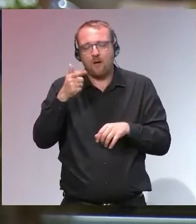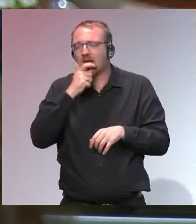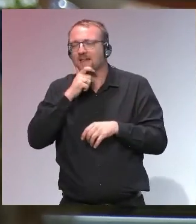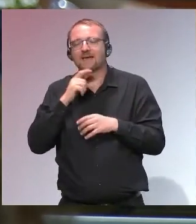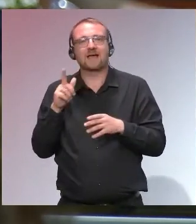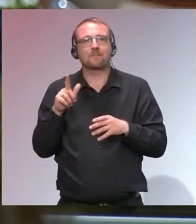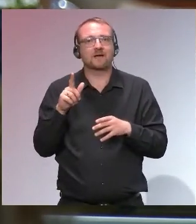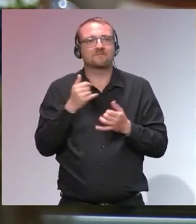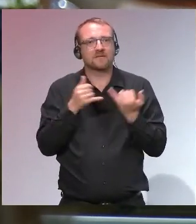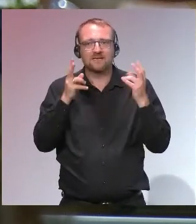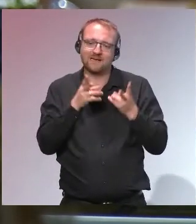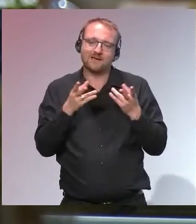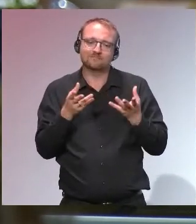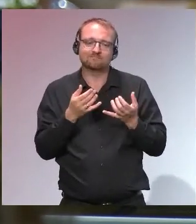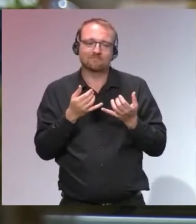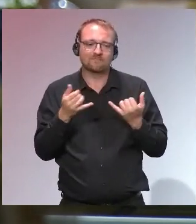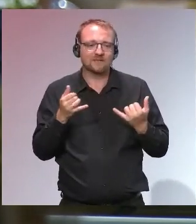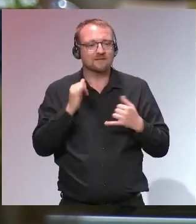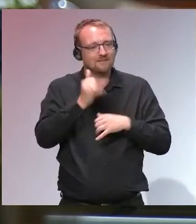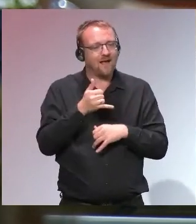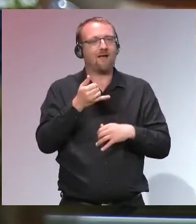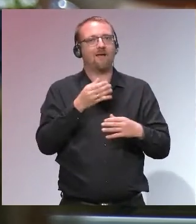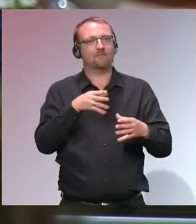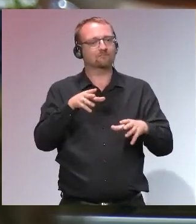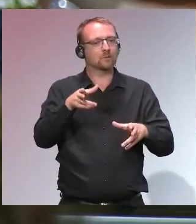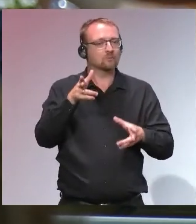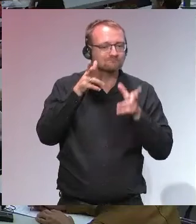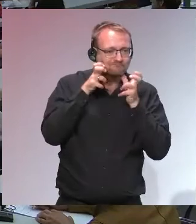abholen, mitnehmen, ihnen eine Stimme geben?